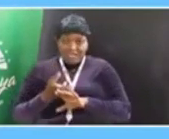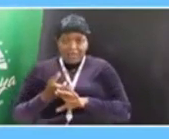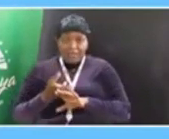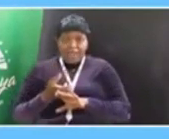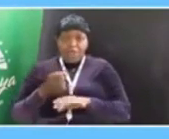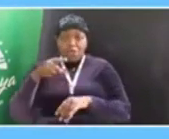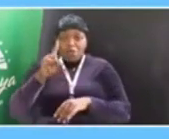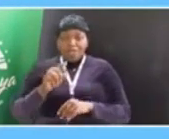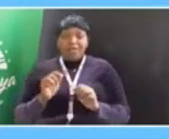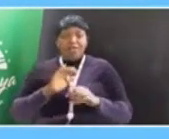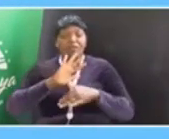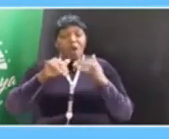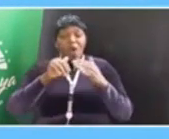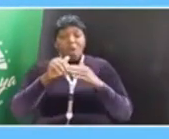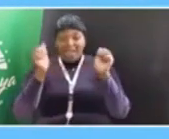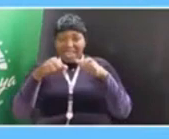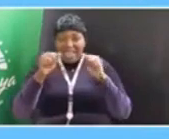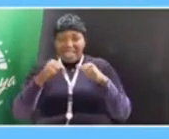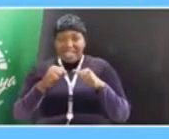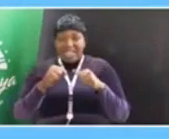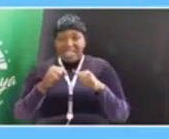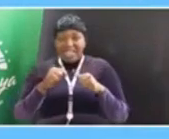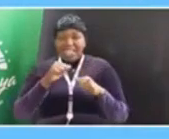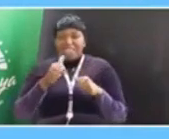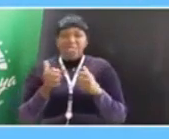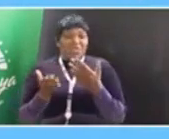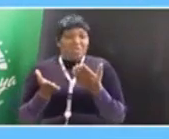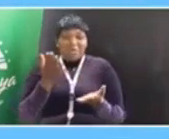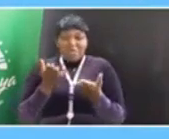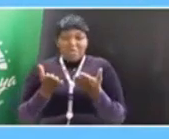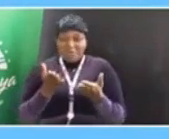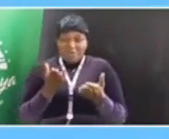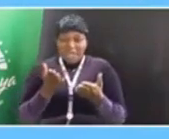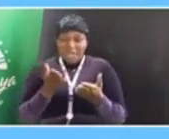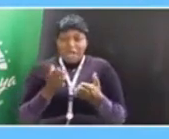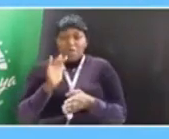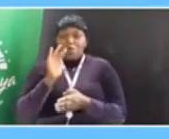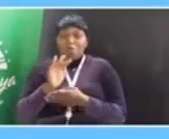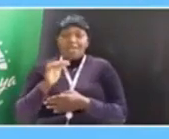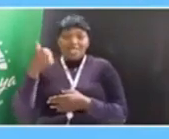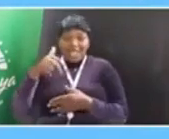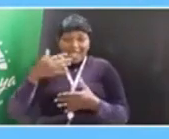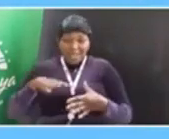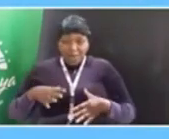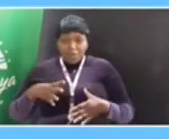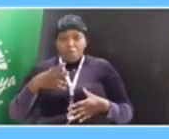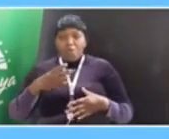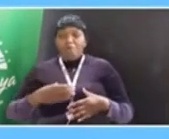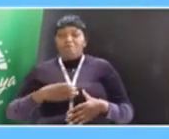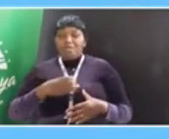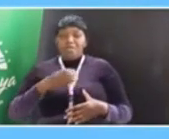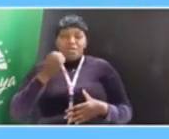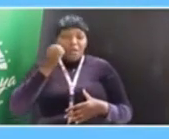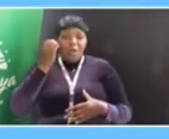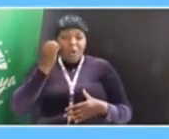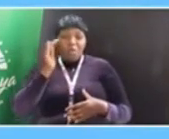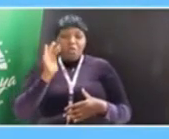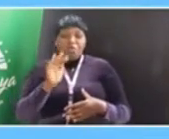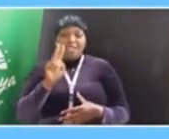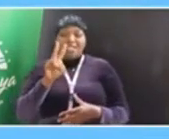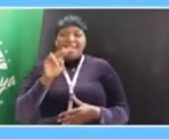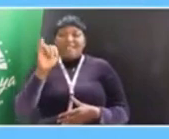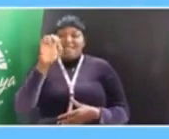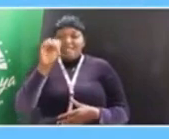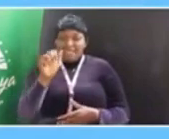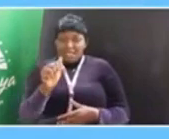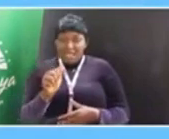all agree that it will not be fair to ask anybody going home for a visa.